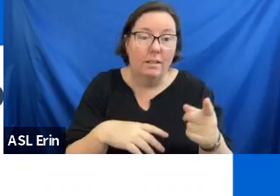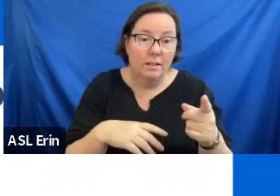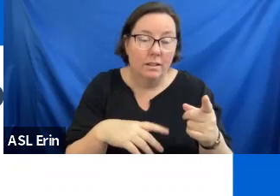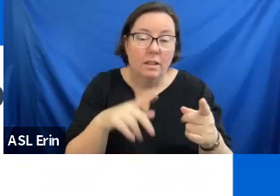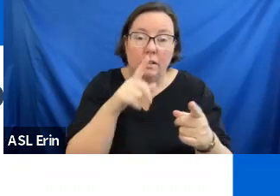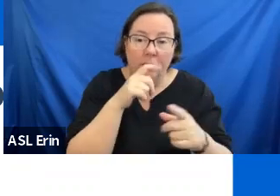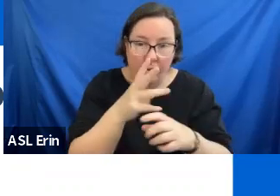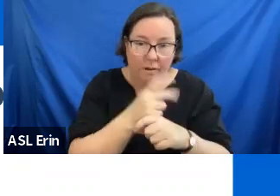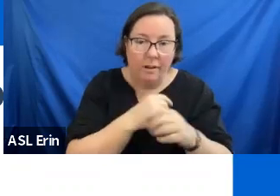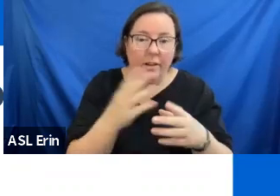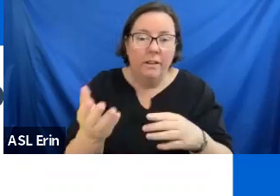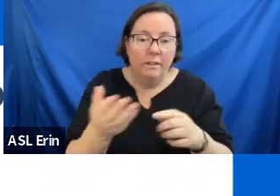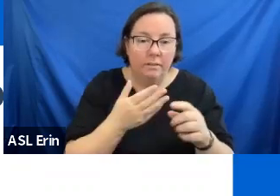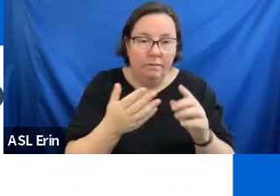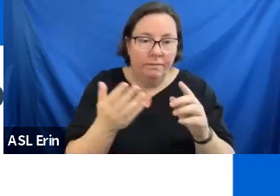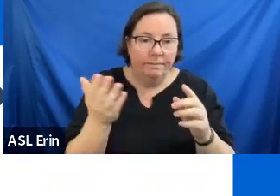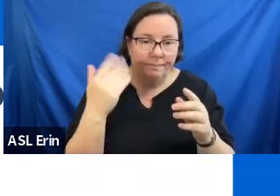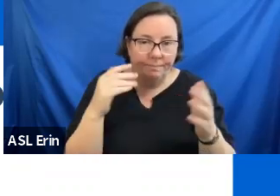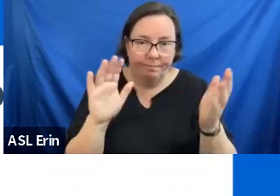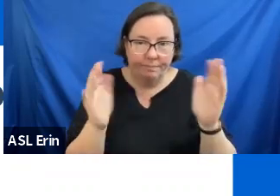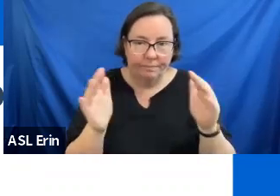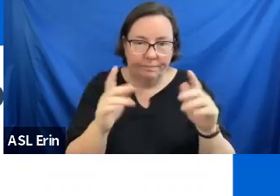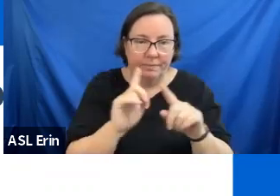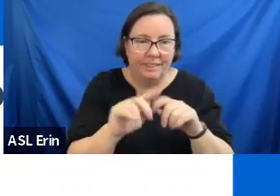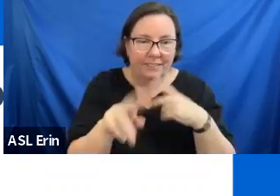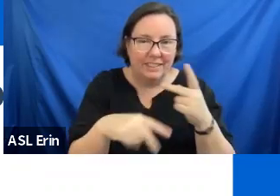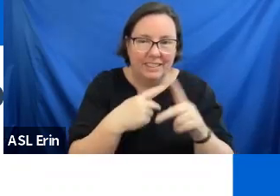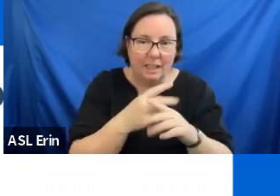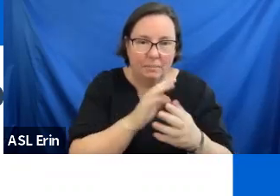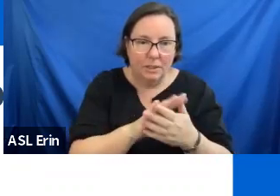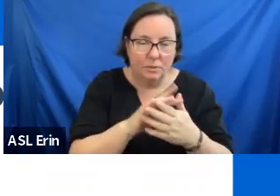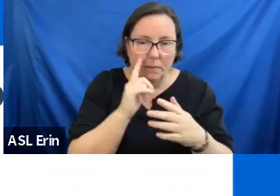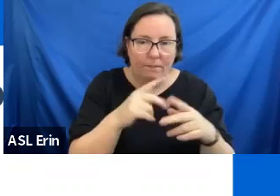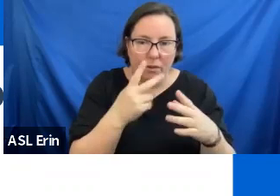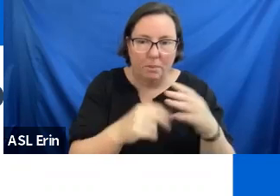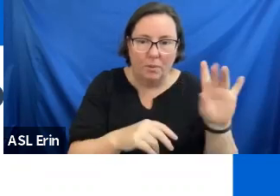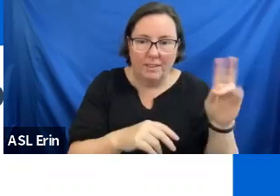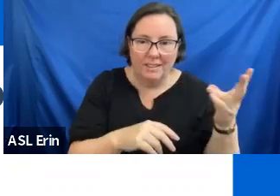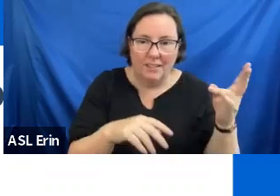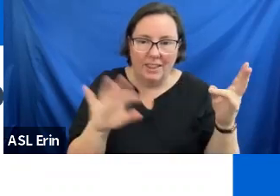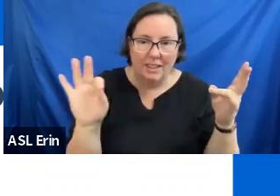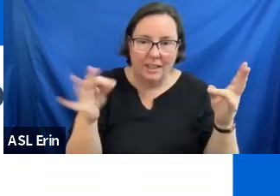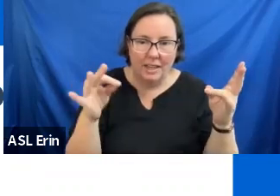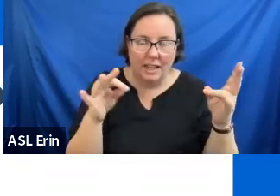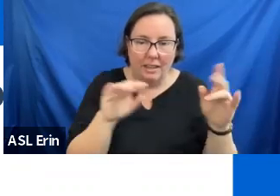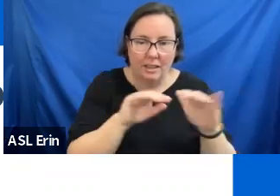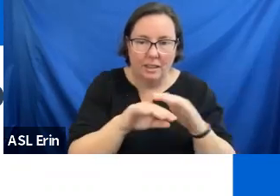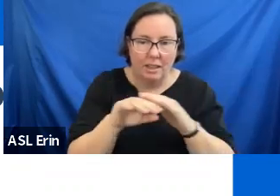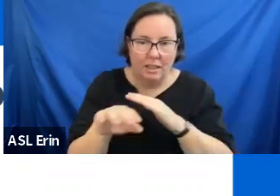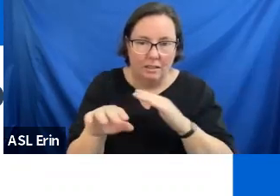received invitations by school type for both grades 7 and grades 9.